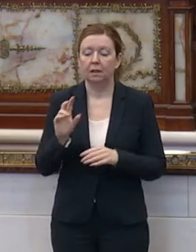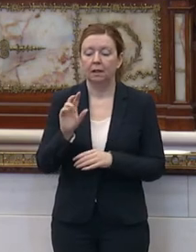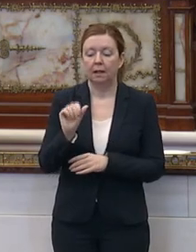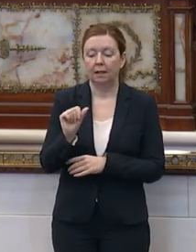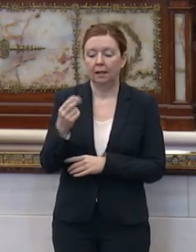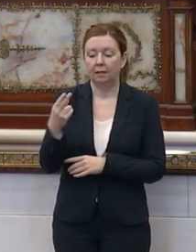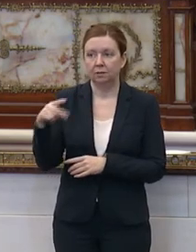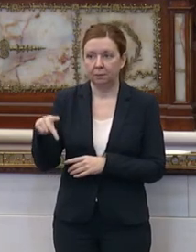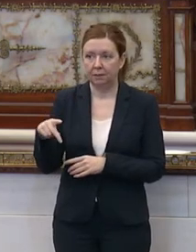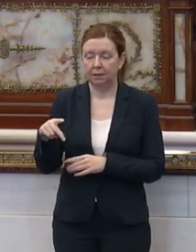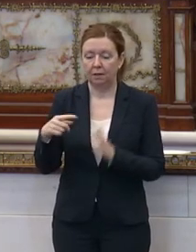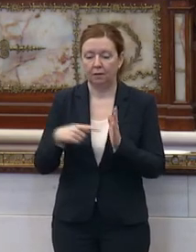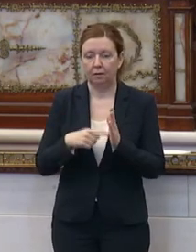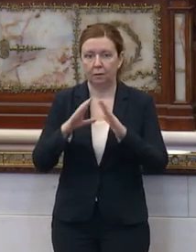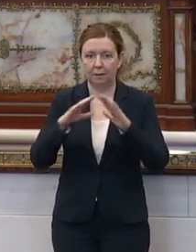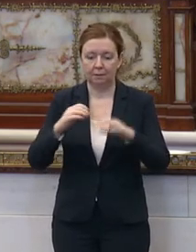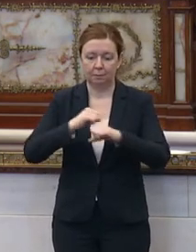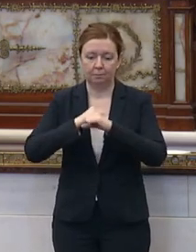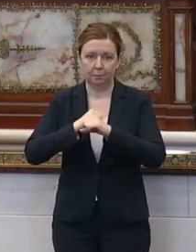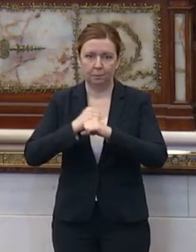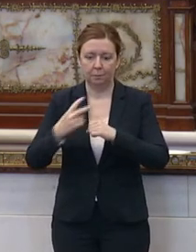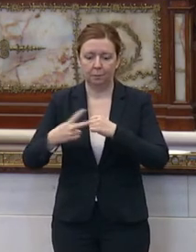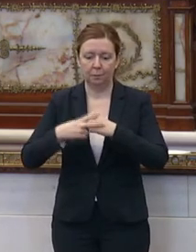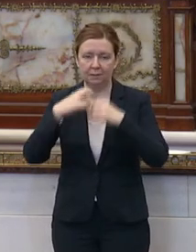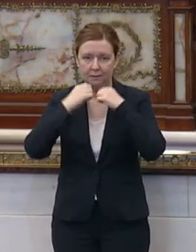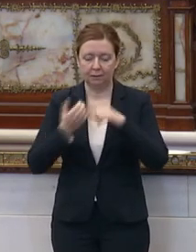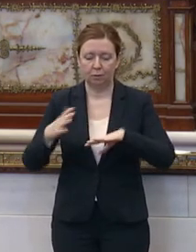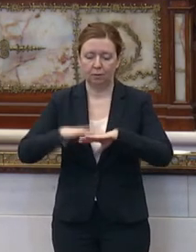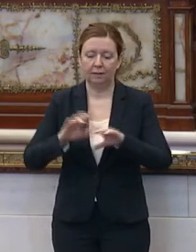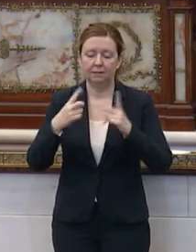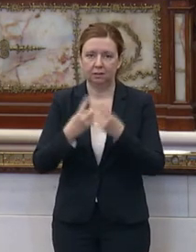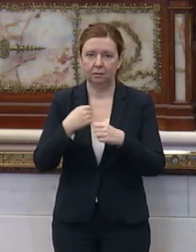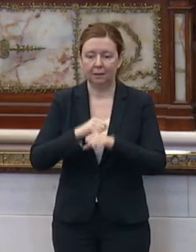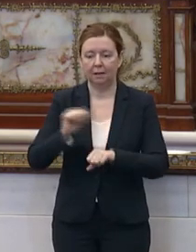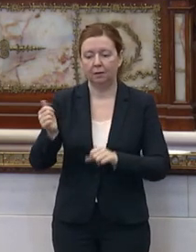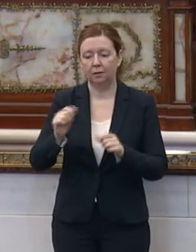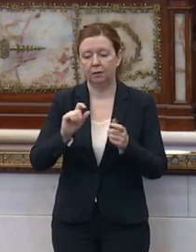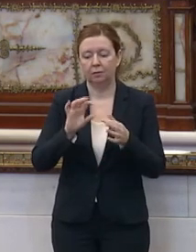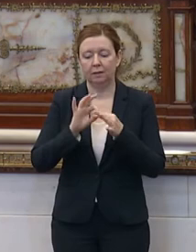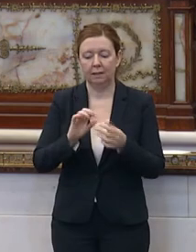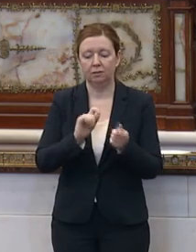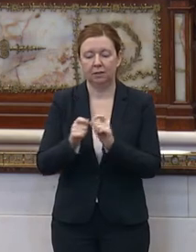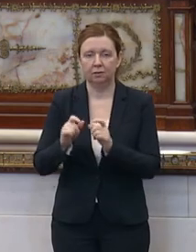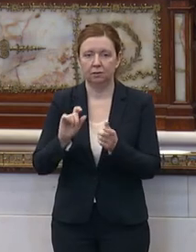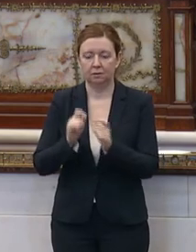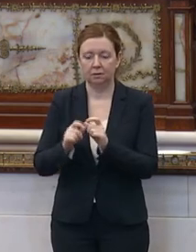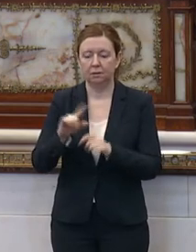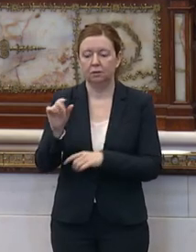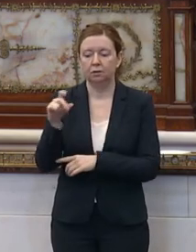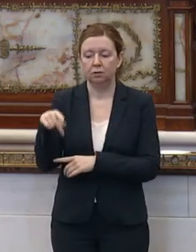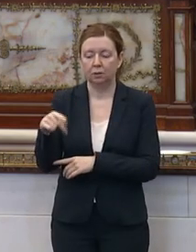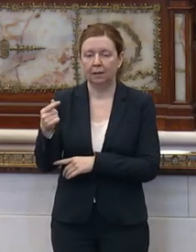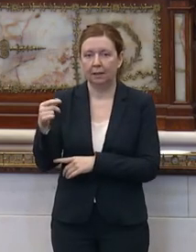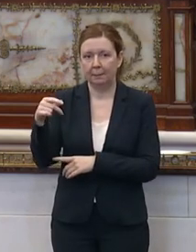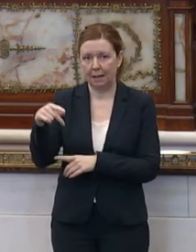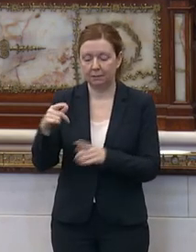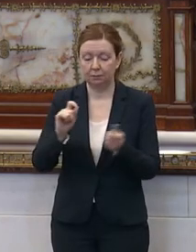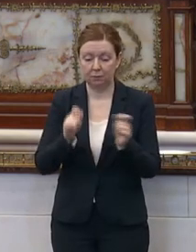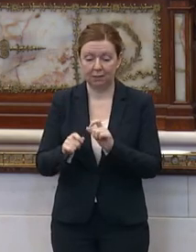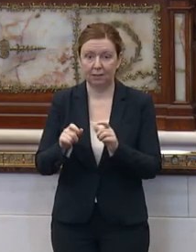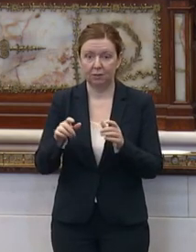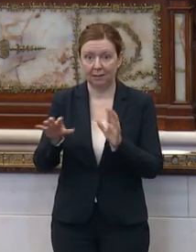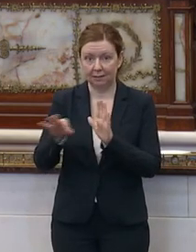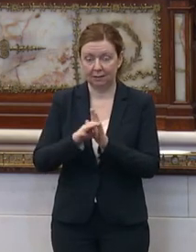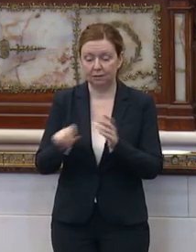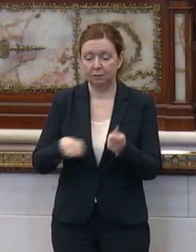AHP Affordable Housing Preservation Overlay District and making other related changes to amend the Philippi zoning maps by changing the zoning